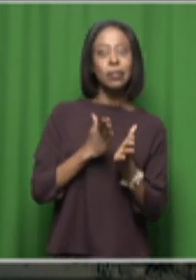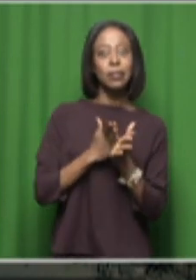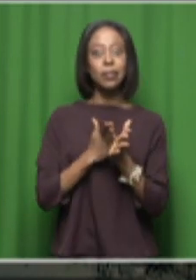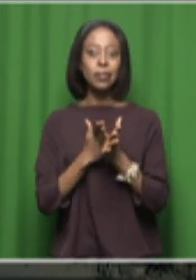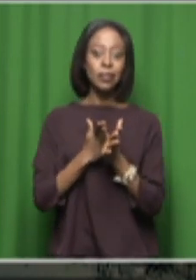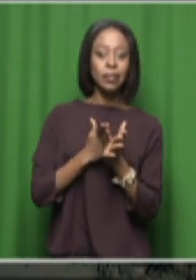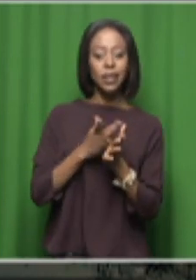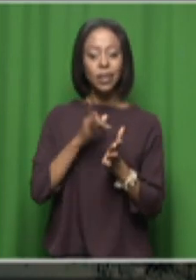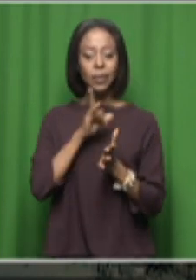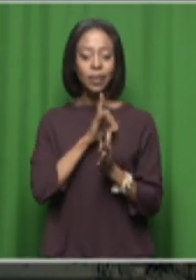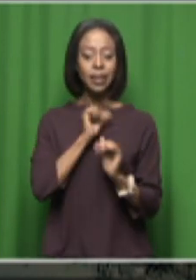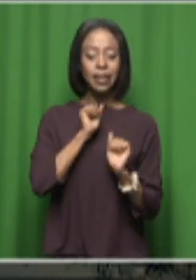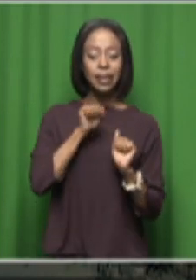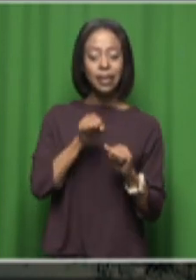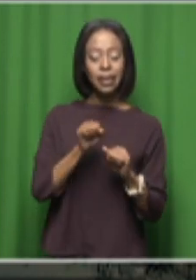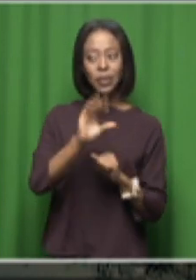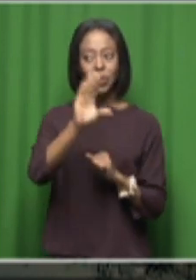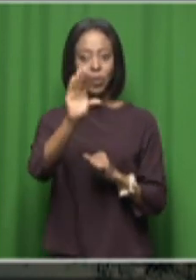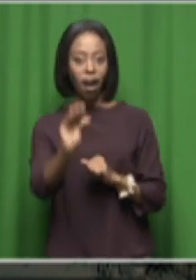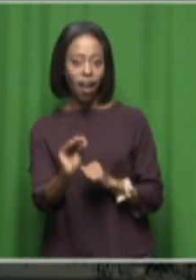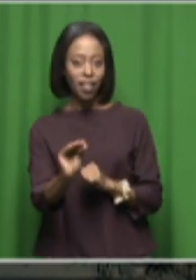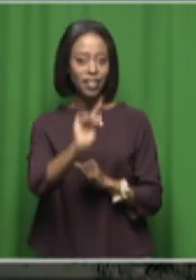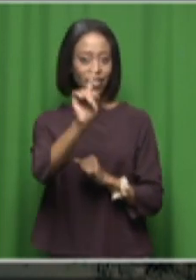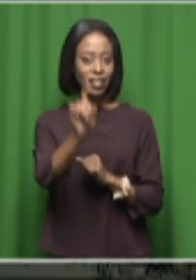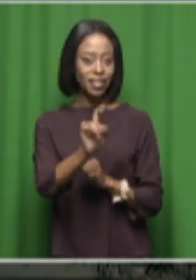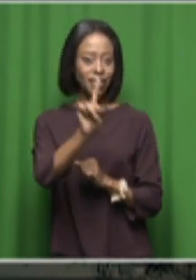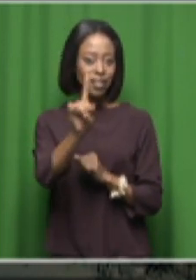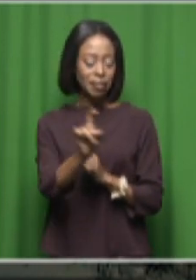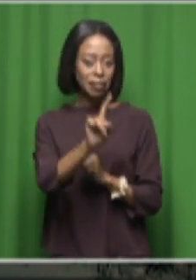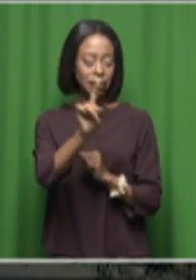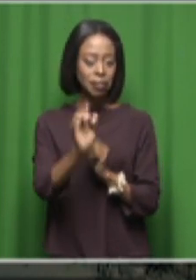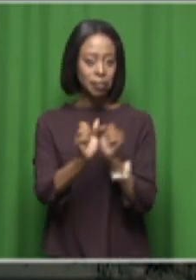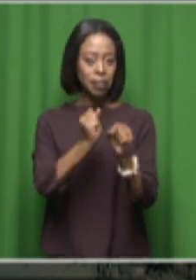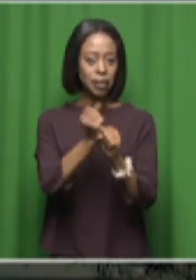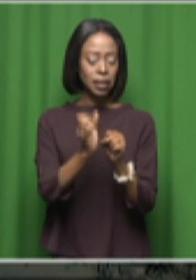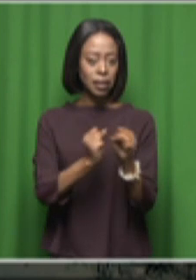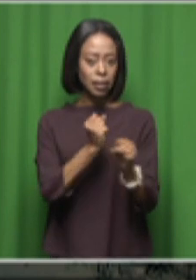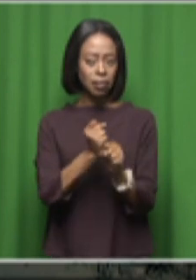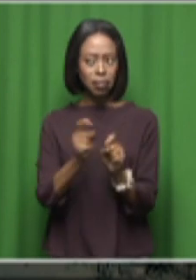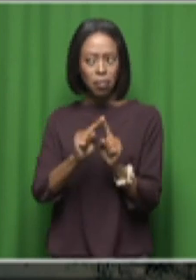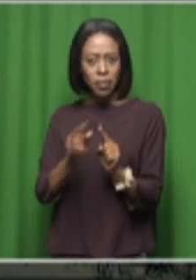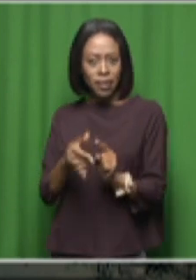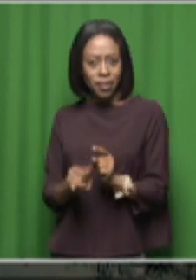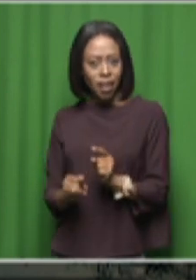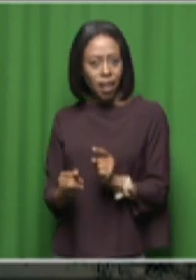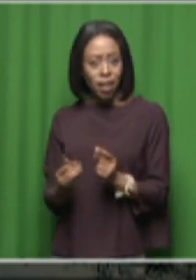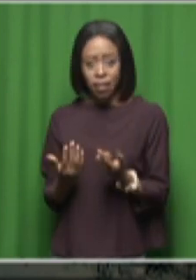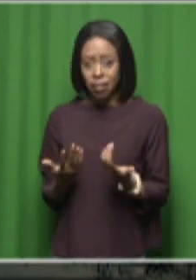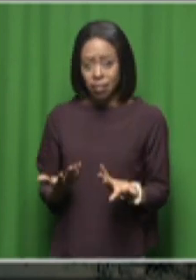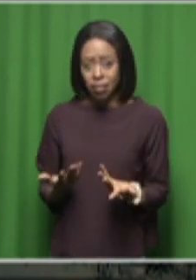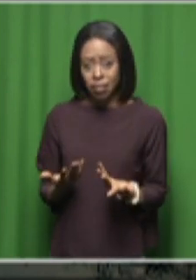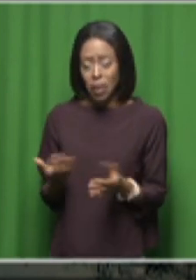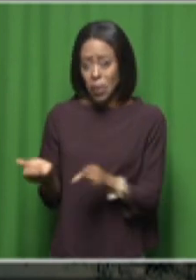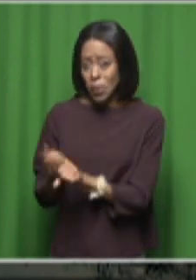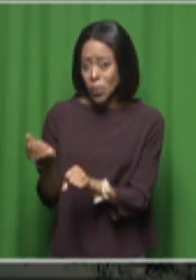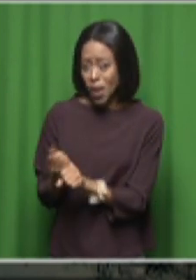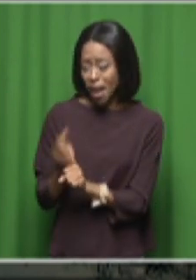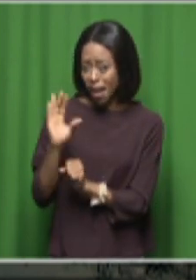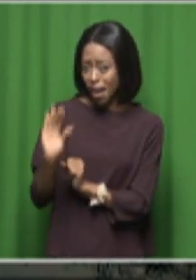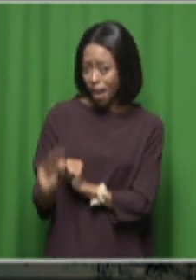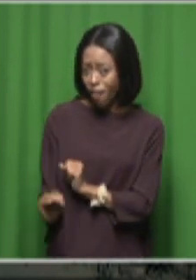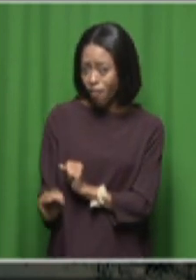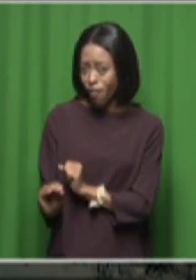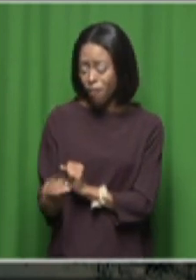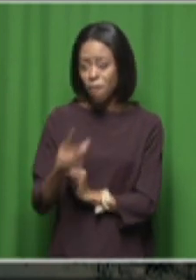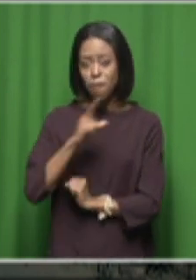to make the point, ask the question every year. Is there any sort of, empirical work being done